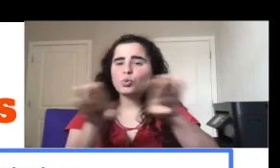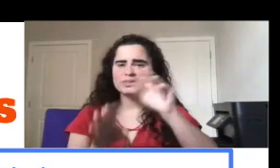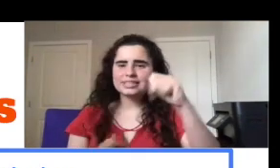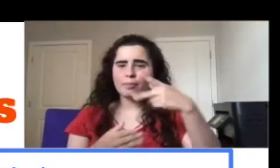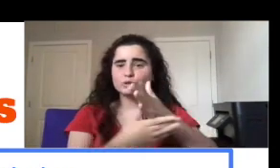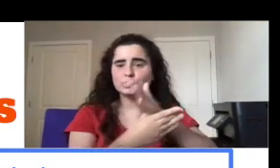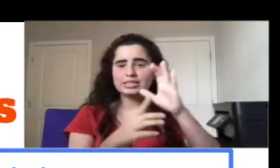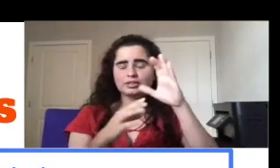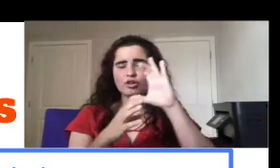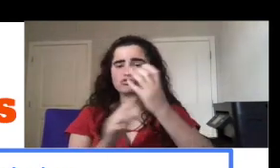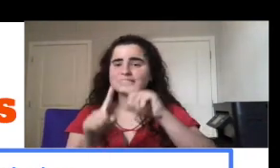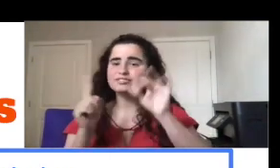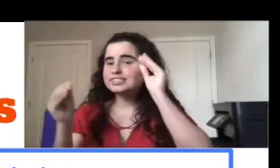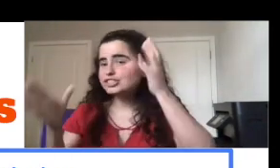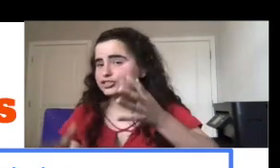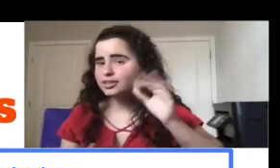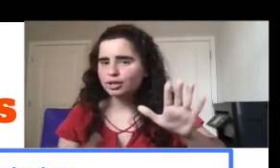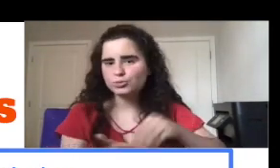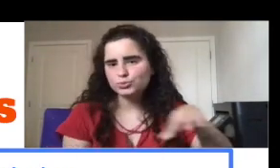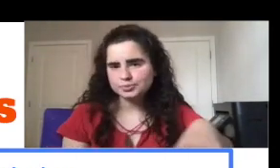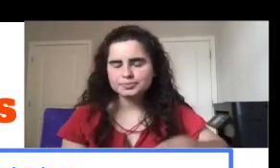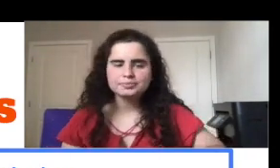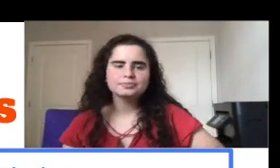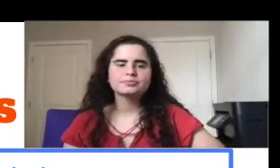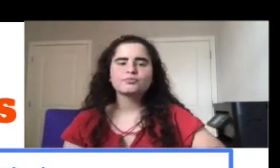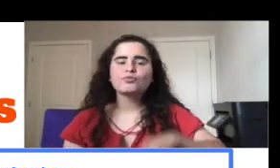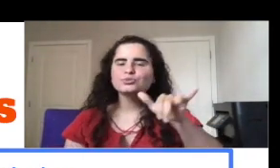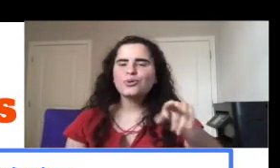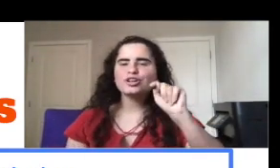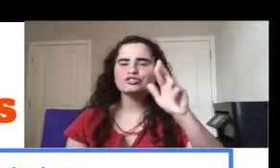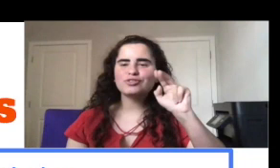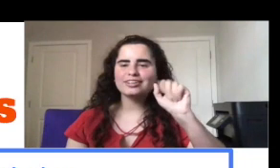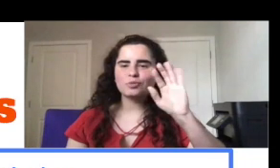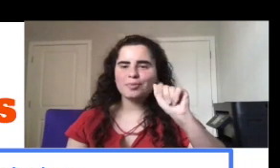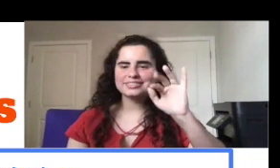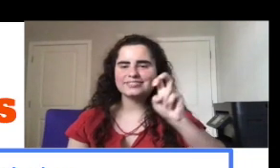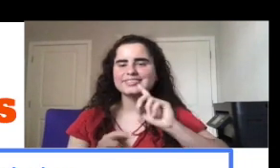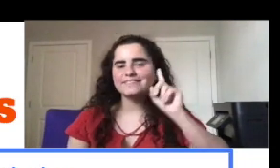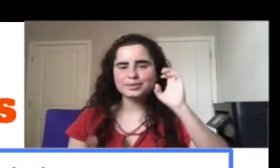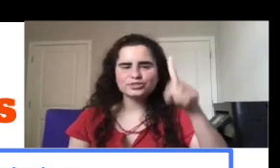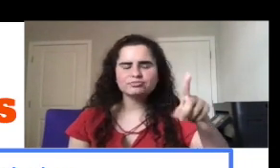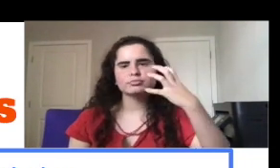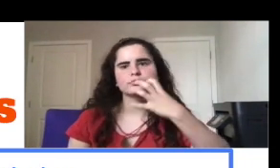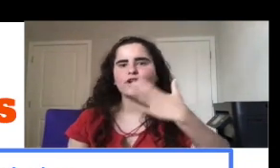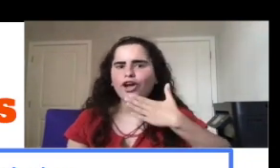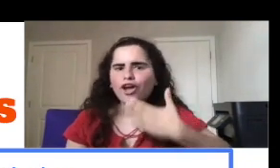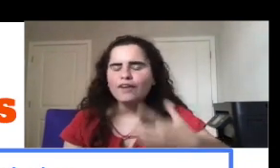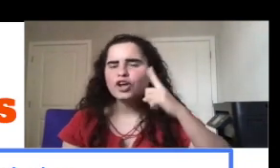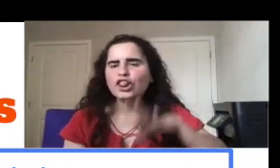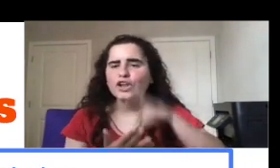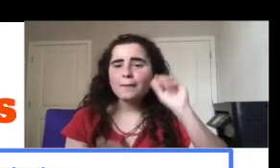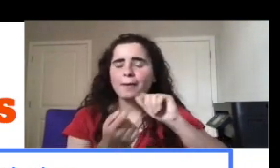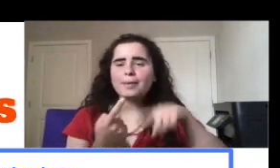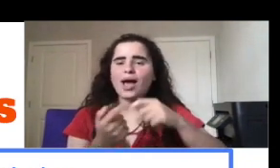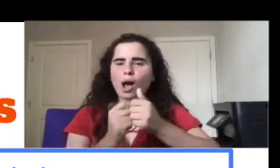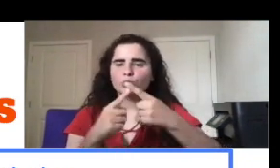content in the classroom and to be able to bridge the gap between cultural differences between the teacher and the student,